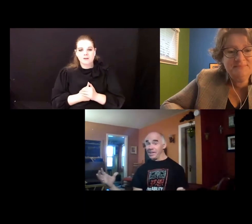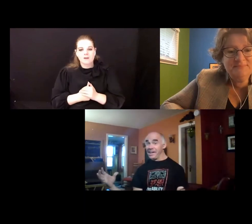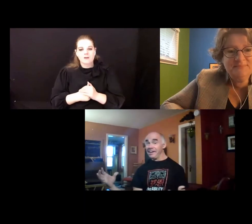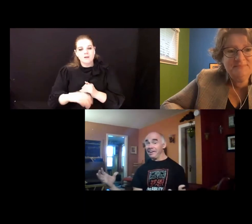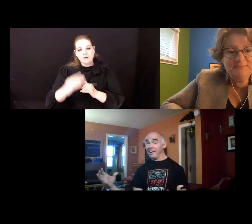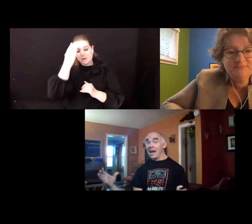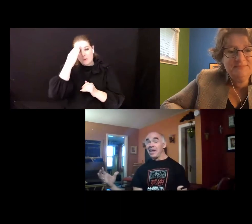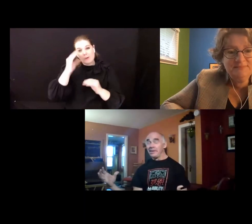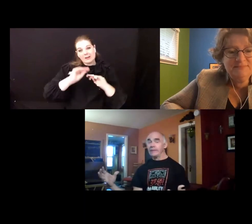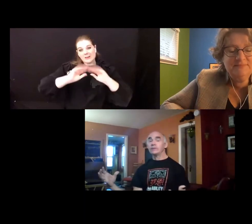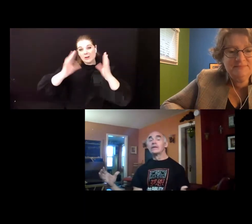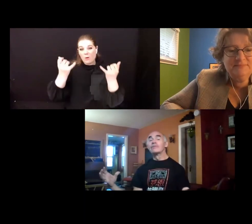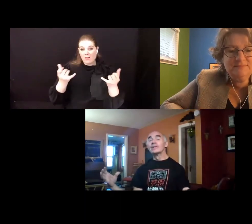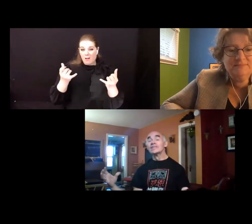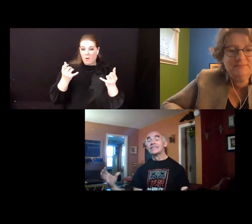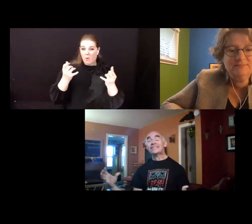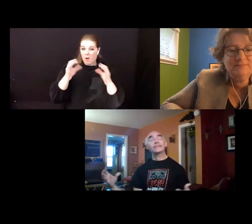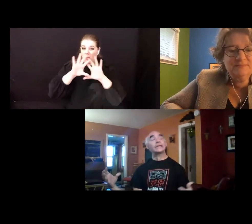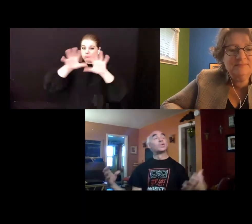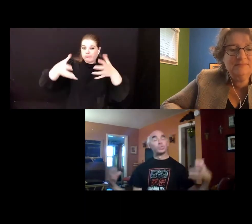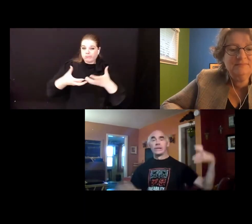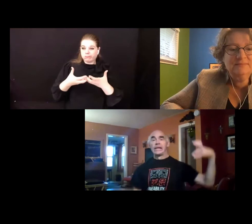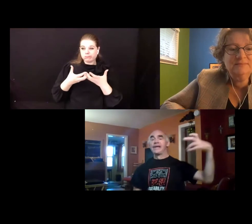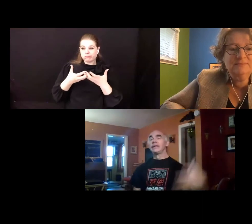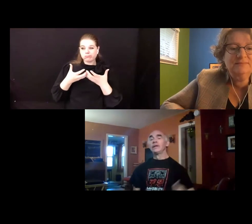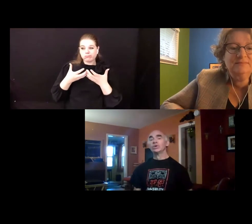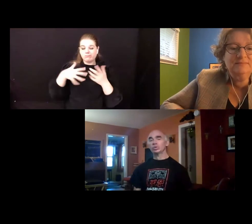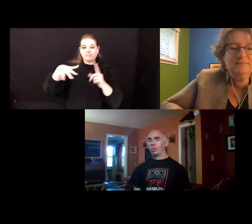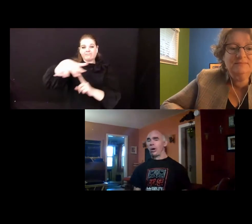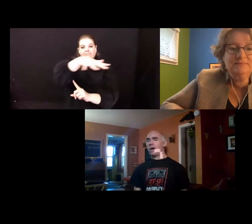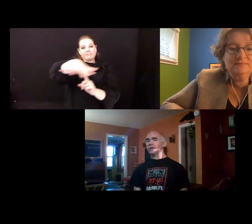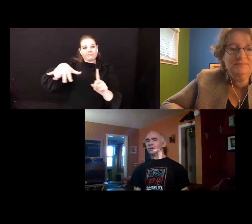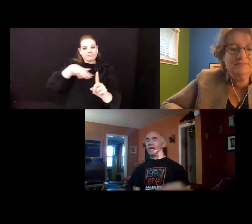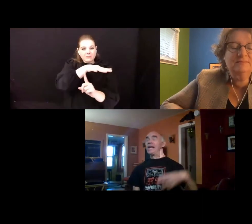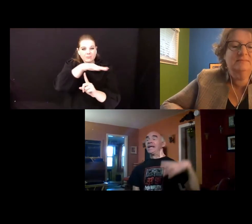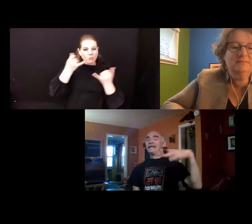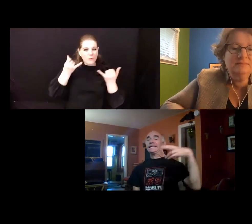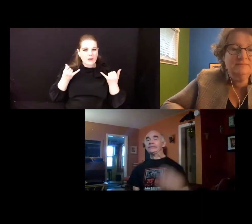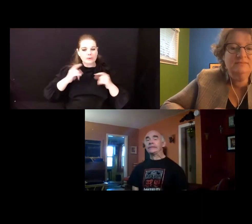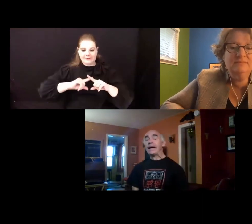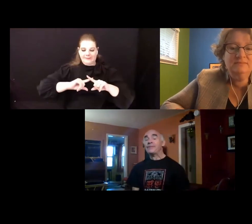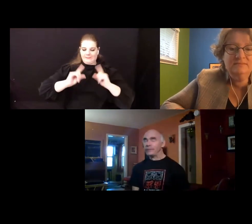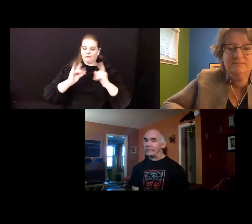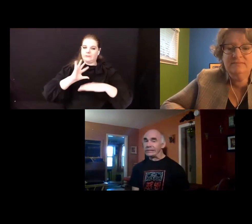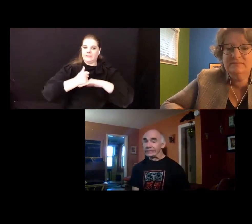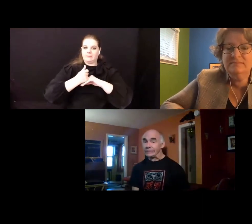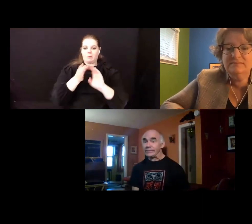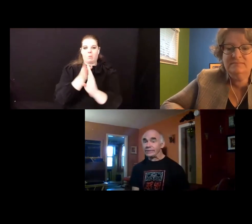climate here that differences create these walls and these